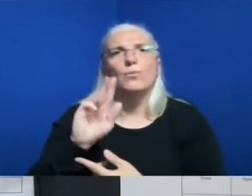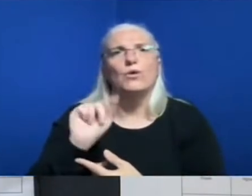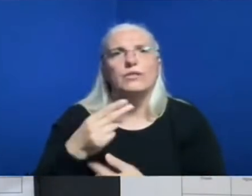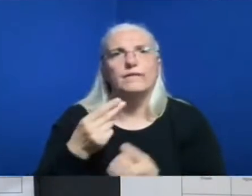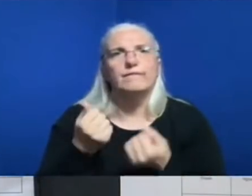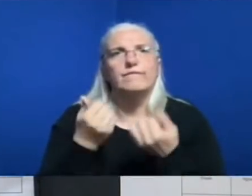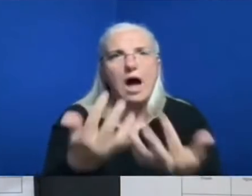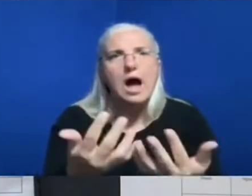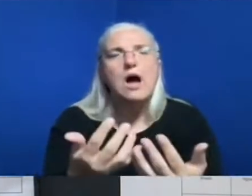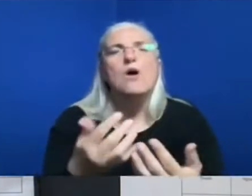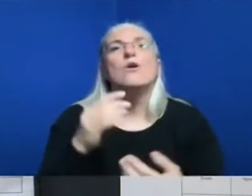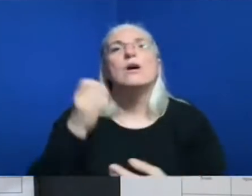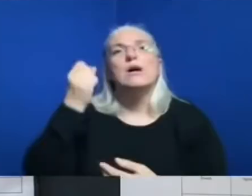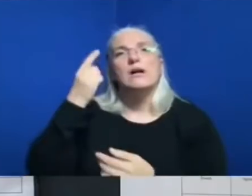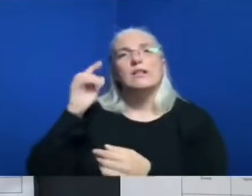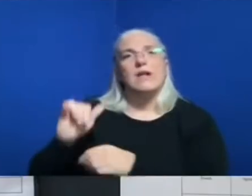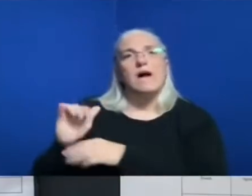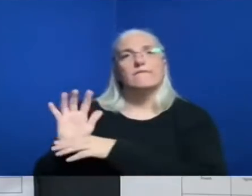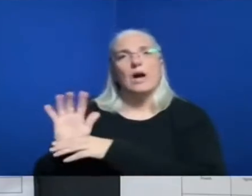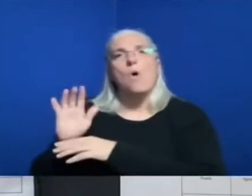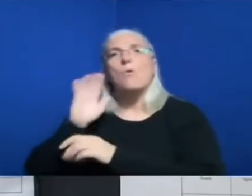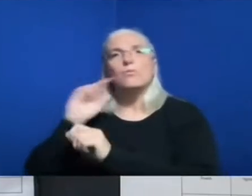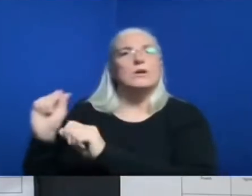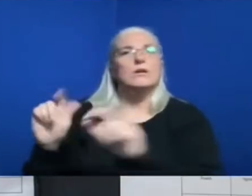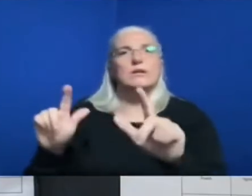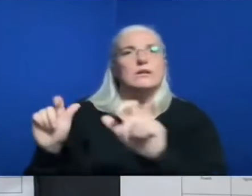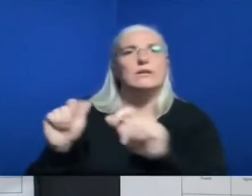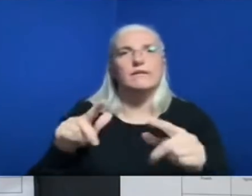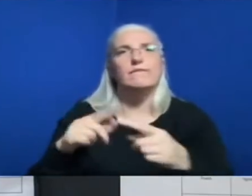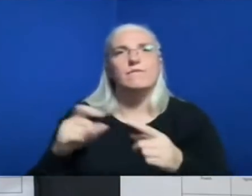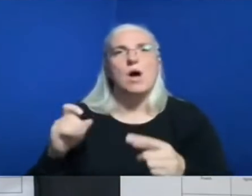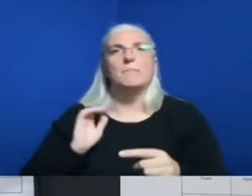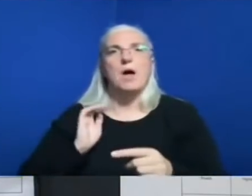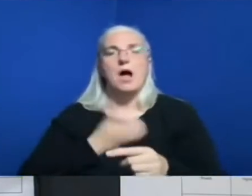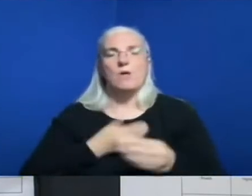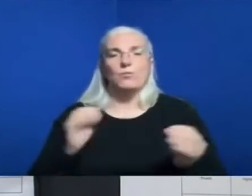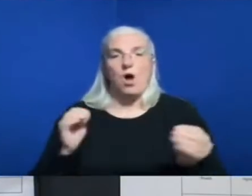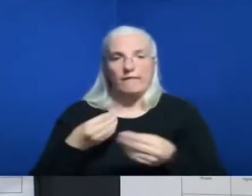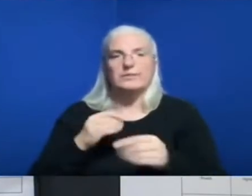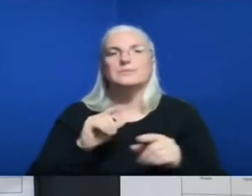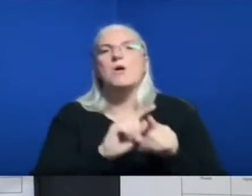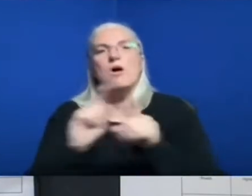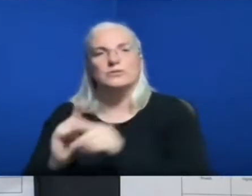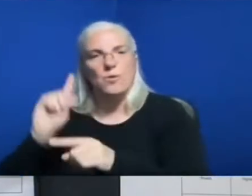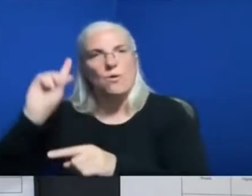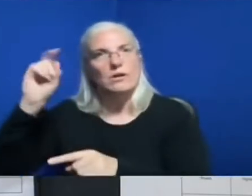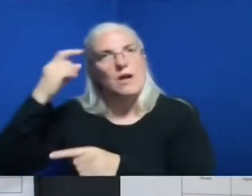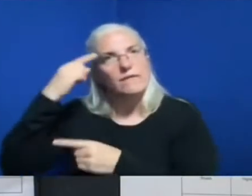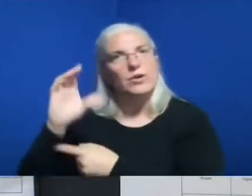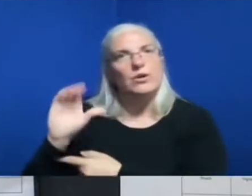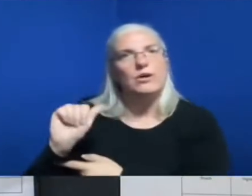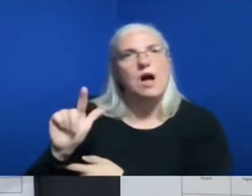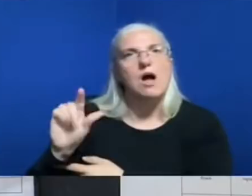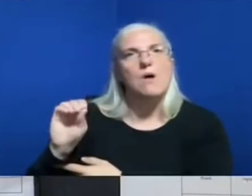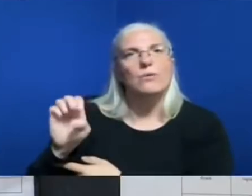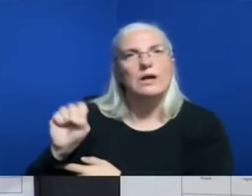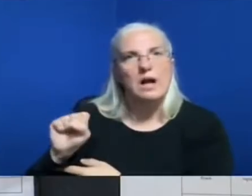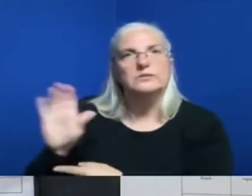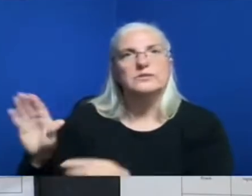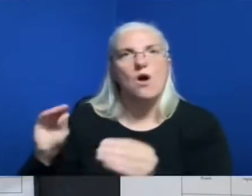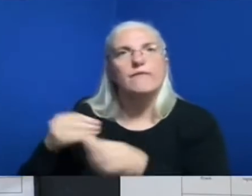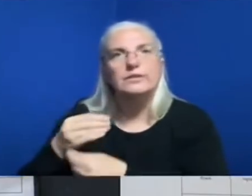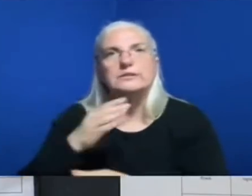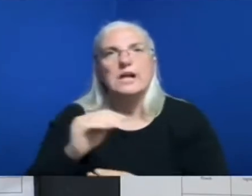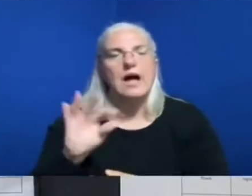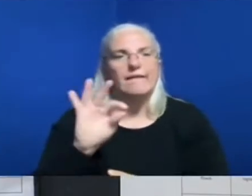have presenters from the Governor's Office of Emergency Services, as well as FEMA, who will be able to address questions from the public